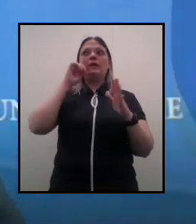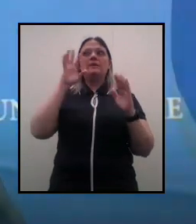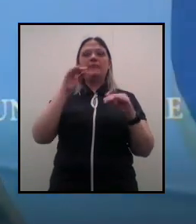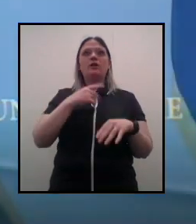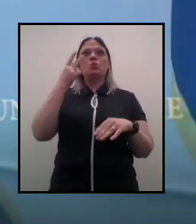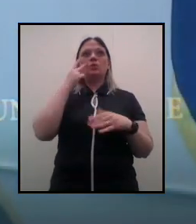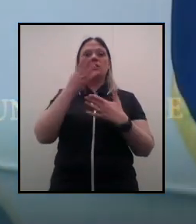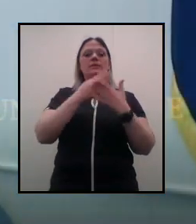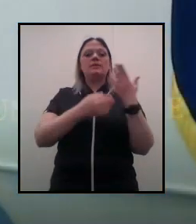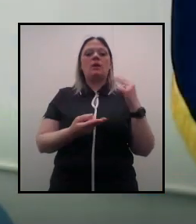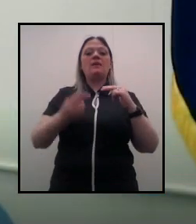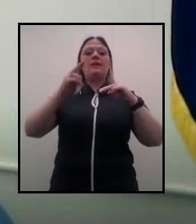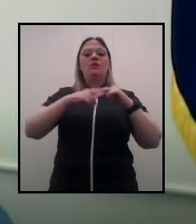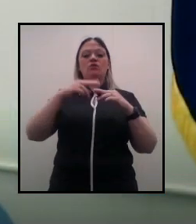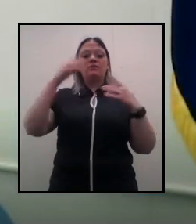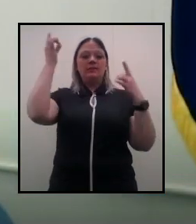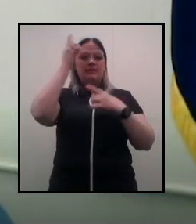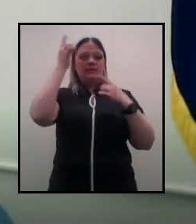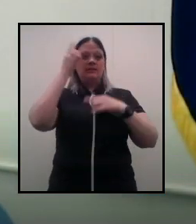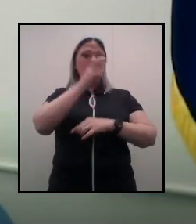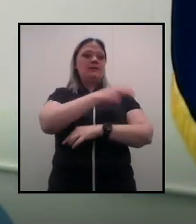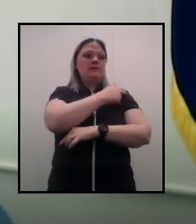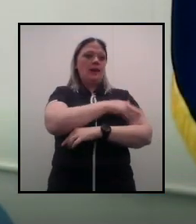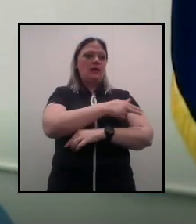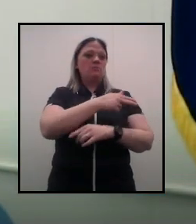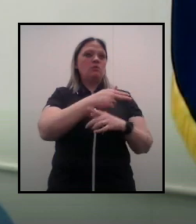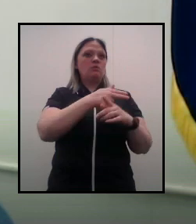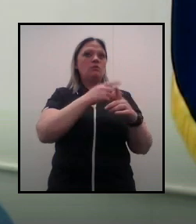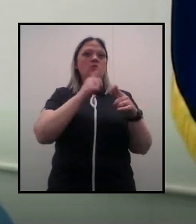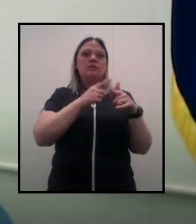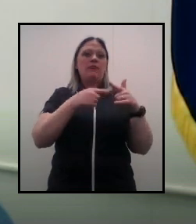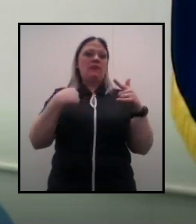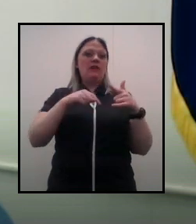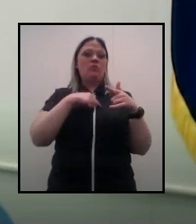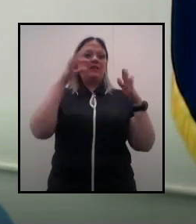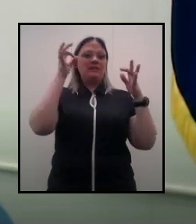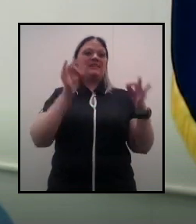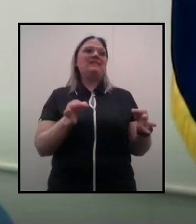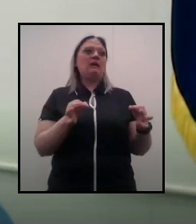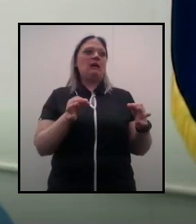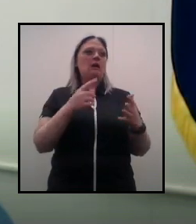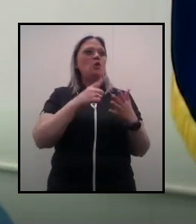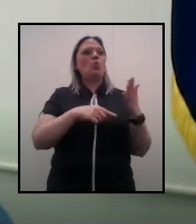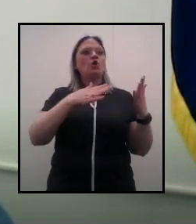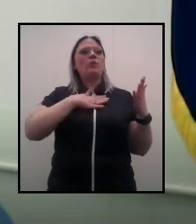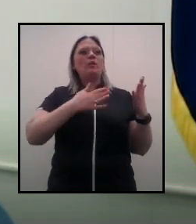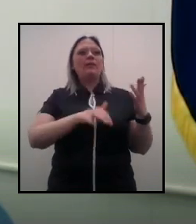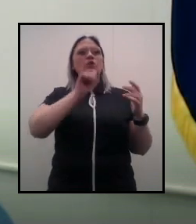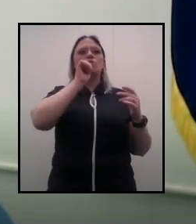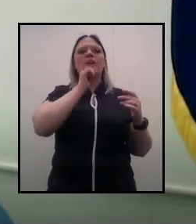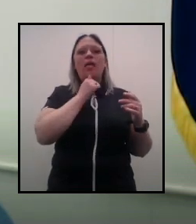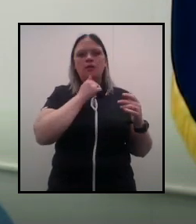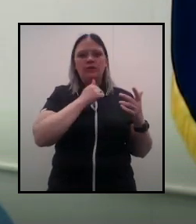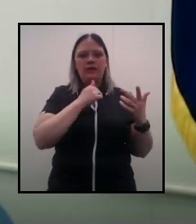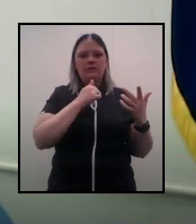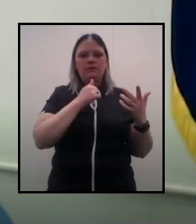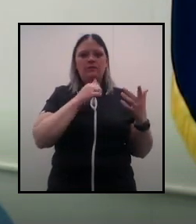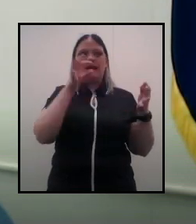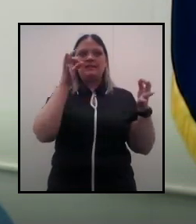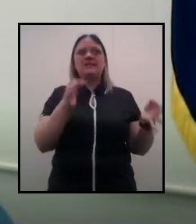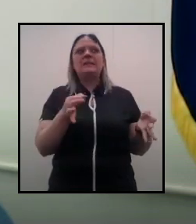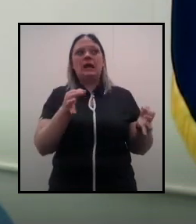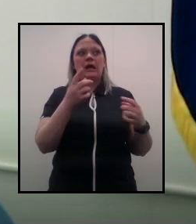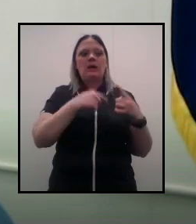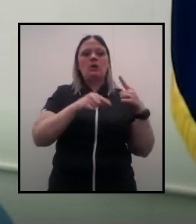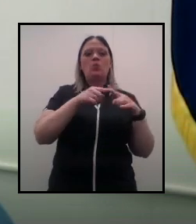disease, incidents and hospitalizations, and we'll just have to decide, what we're willing to tolerate and decide when